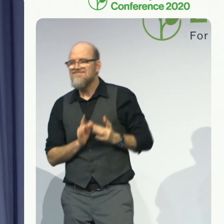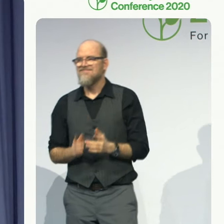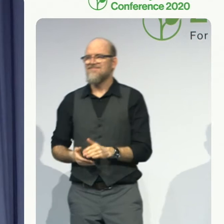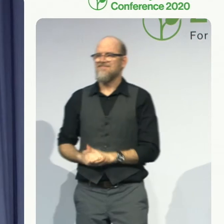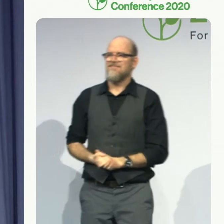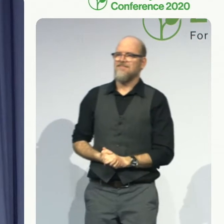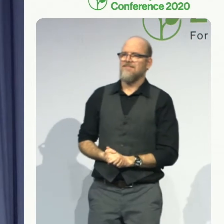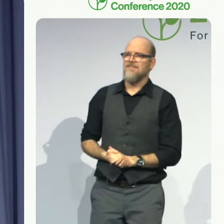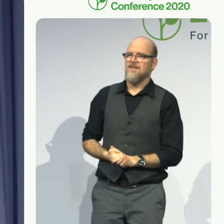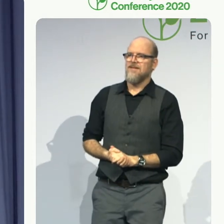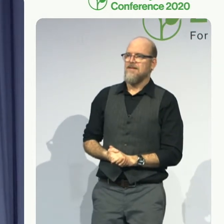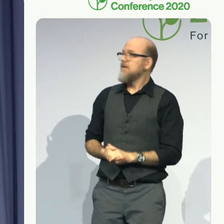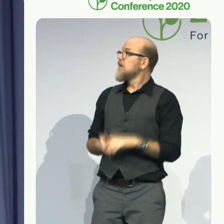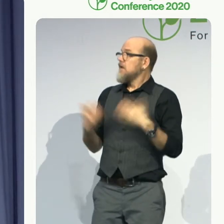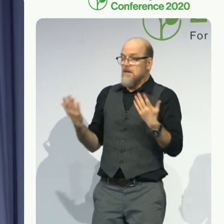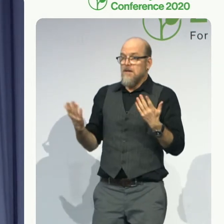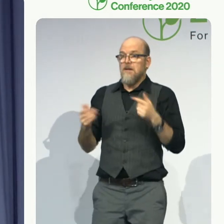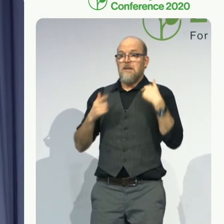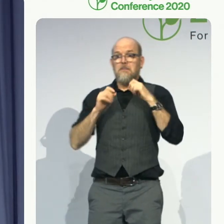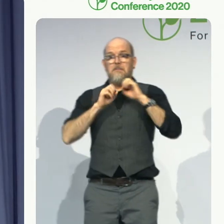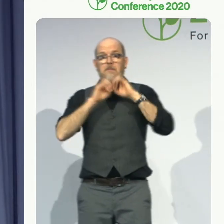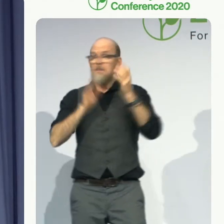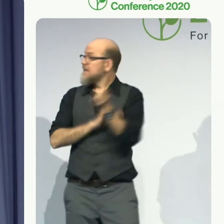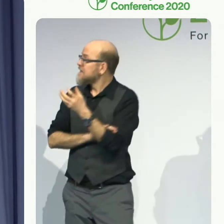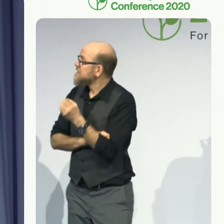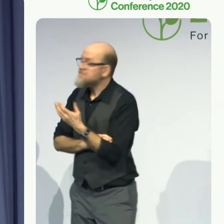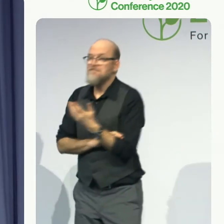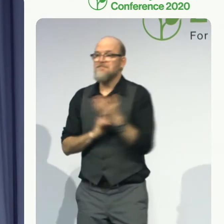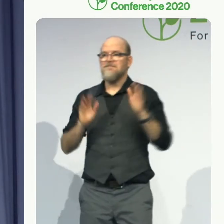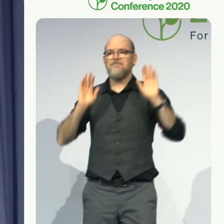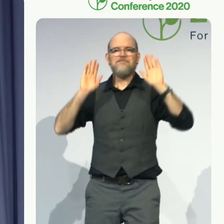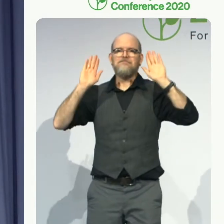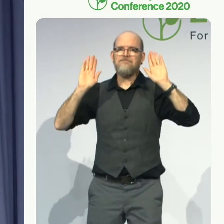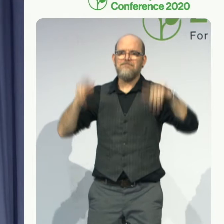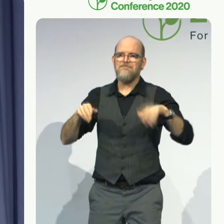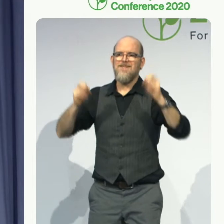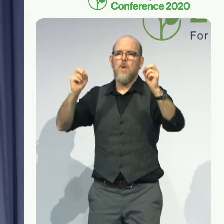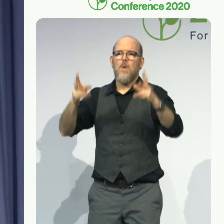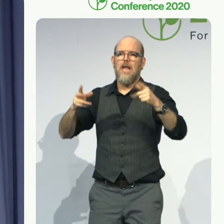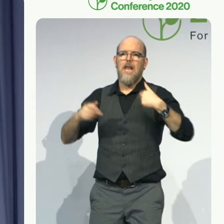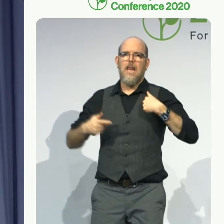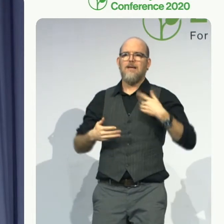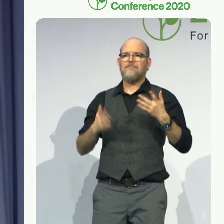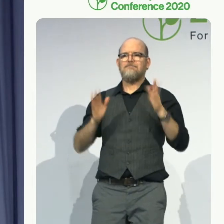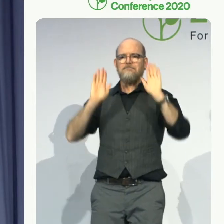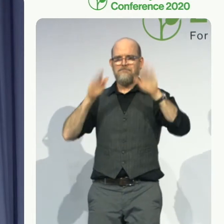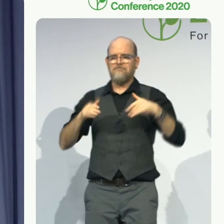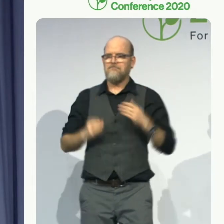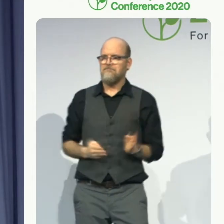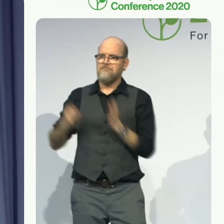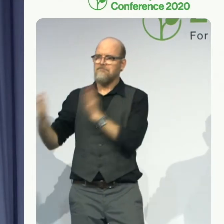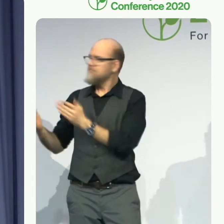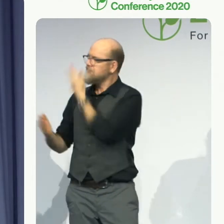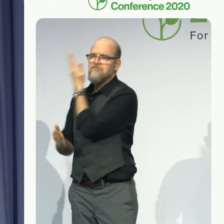So not having my slides, I will forego formal introductions of all of the speakers and ask them to